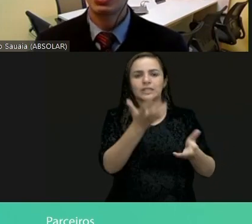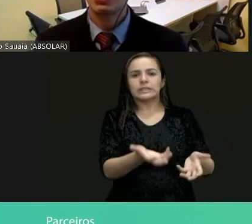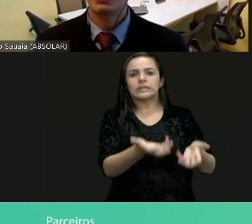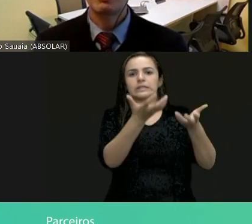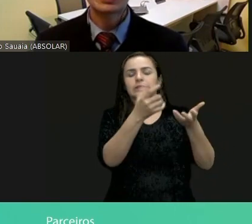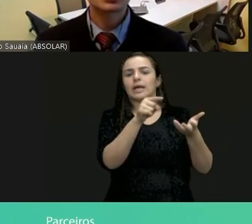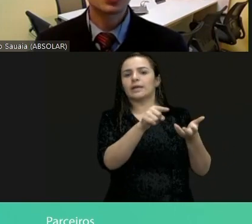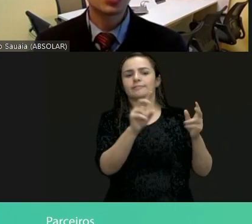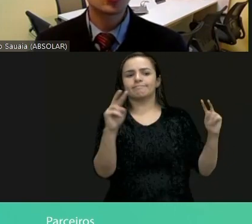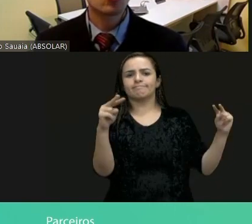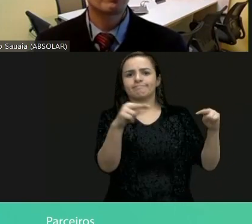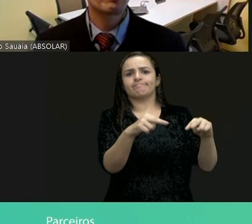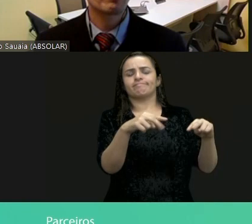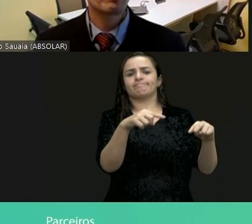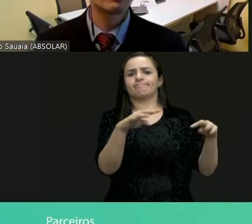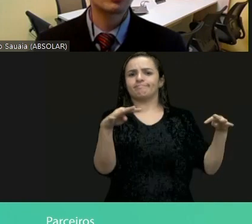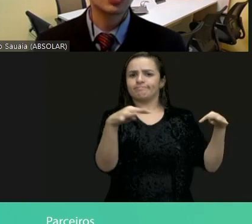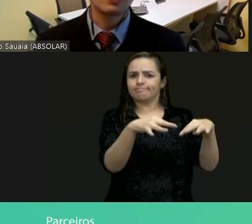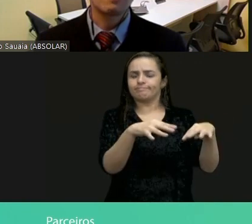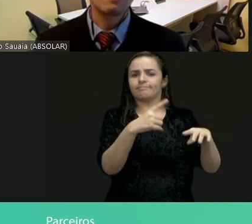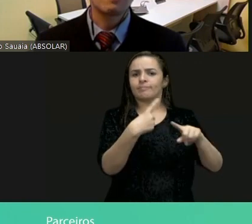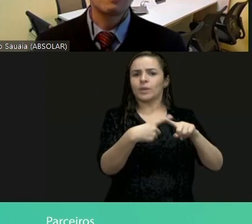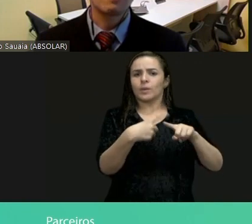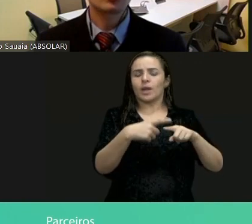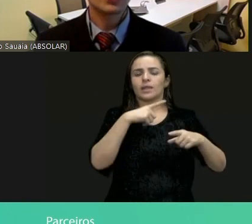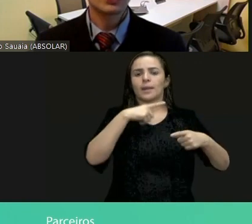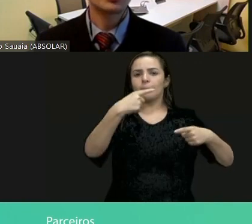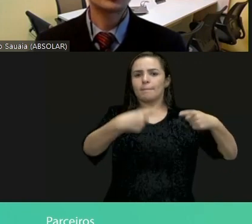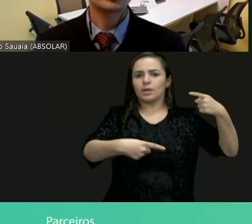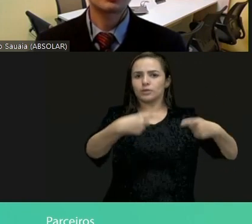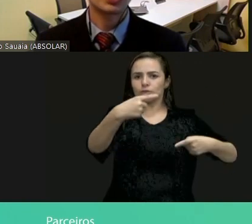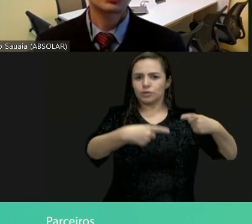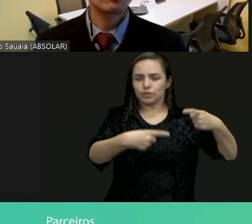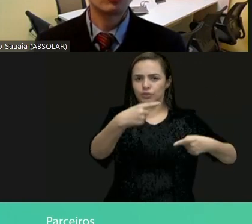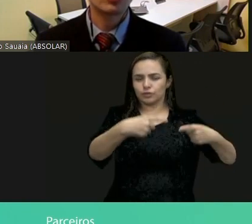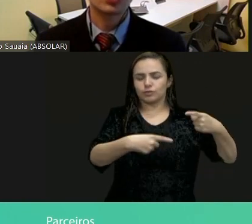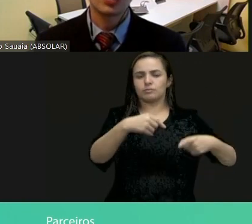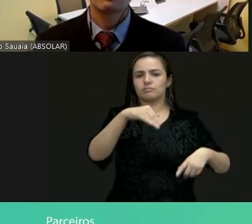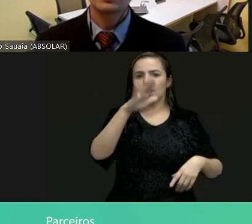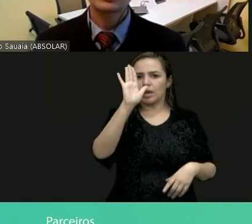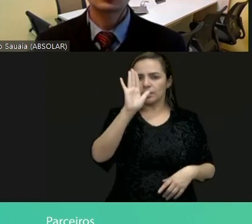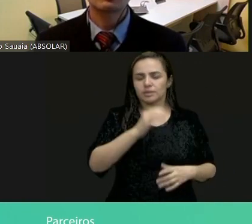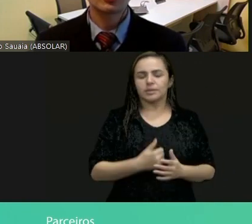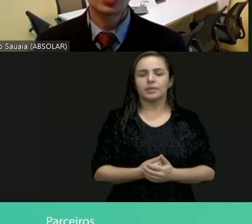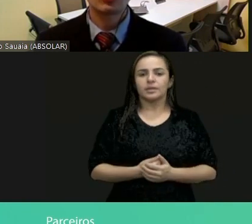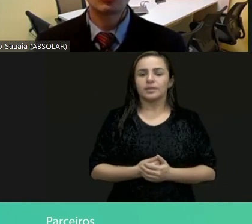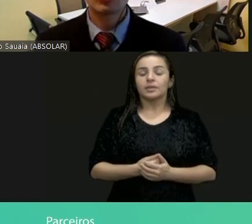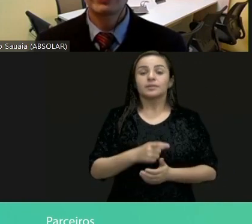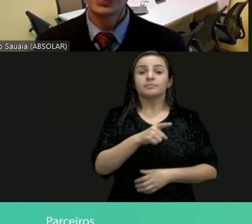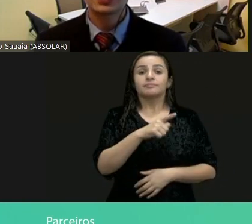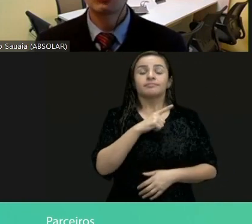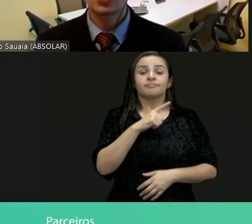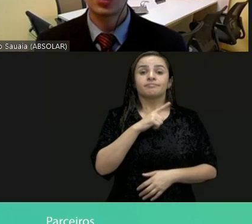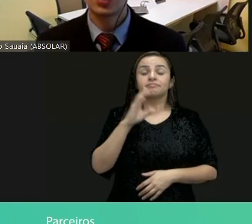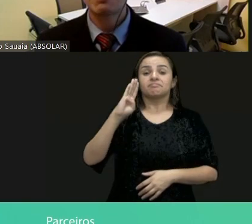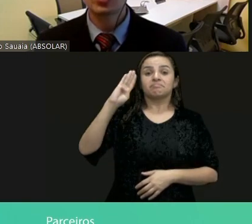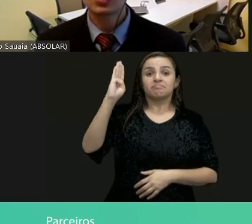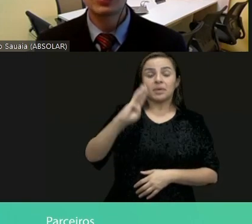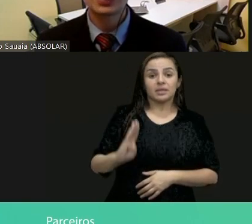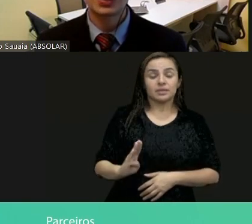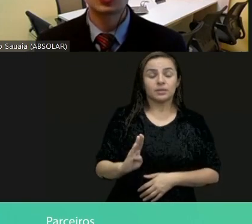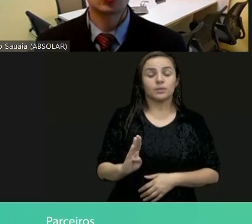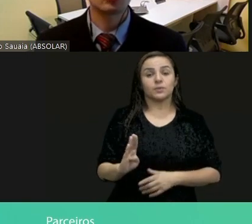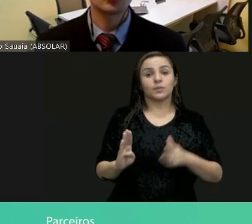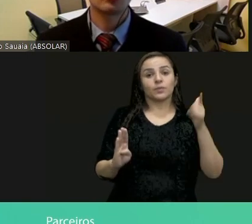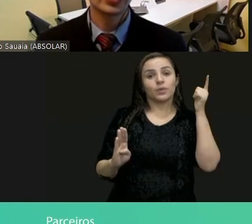in the market that's quite competitive, less than the average of other sources, so that